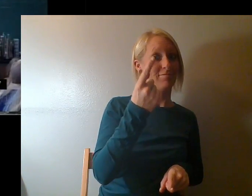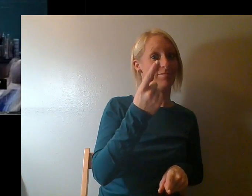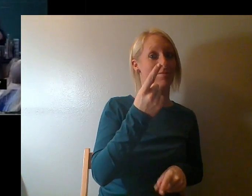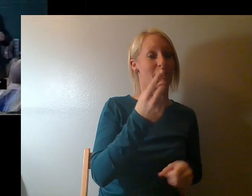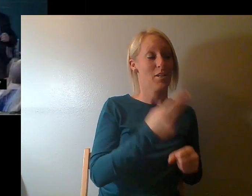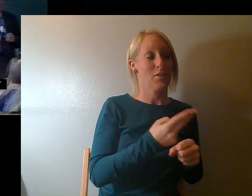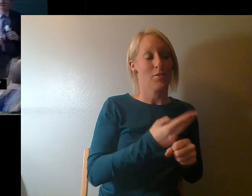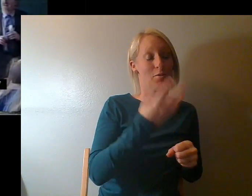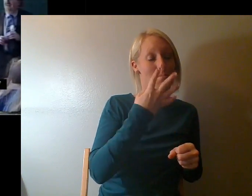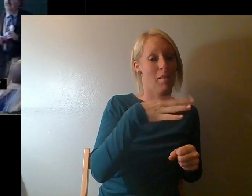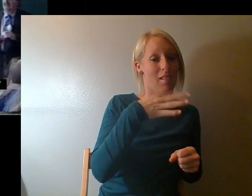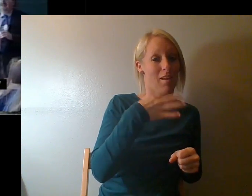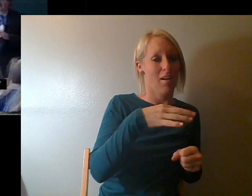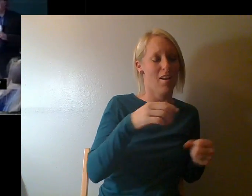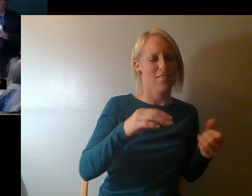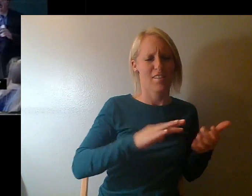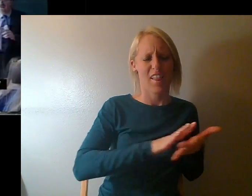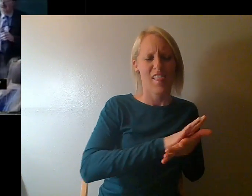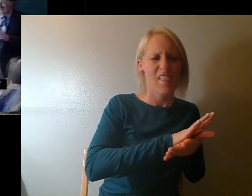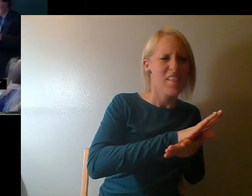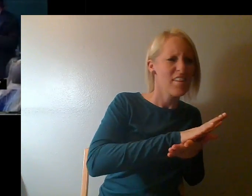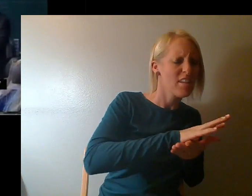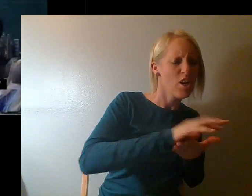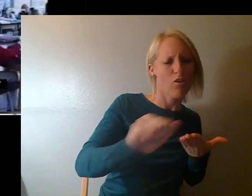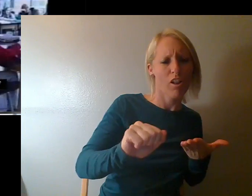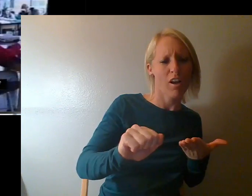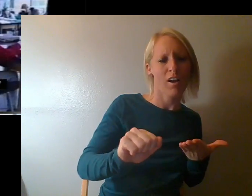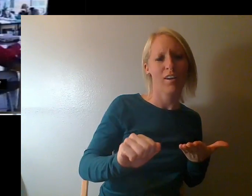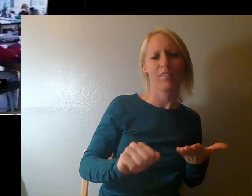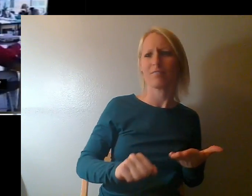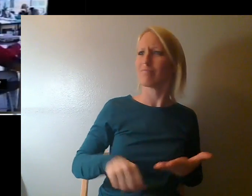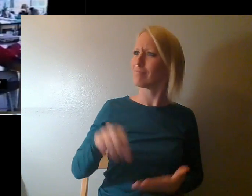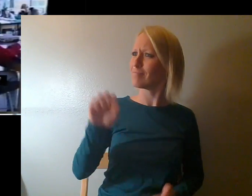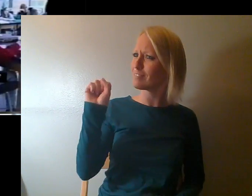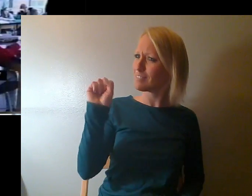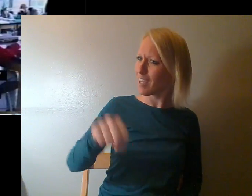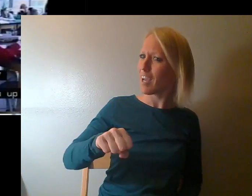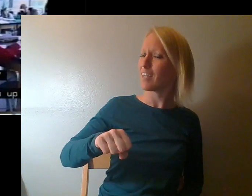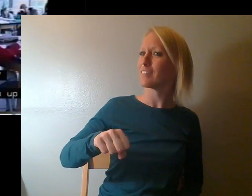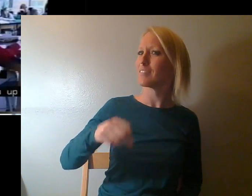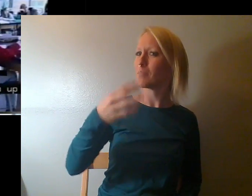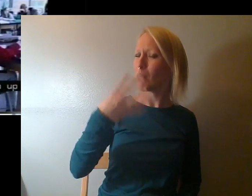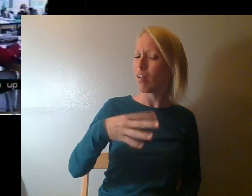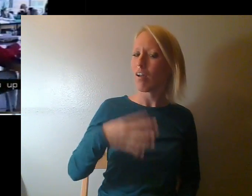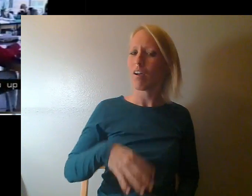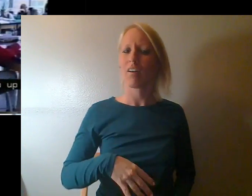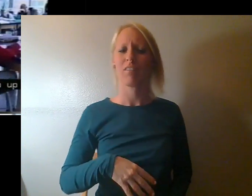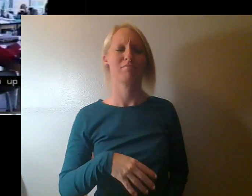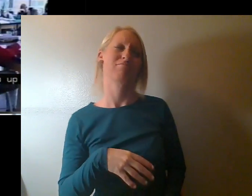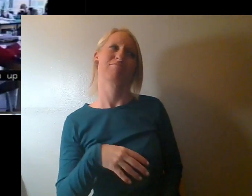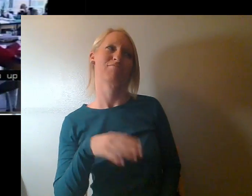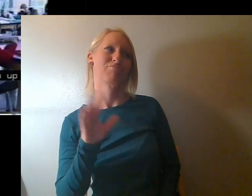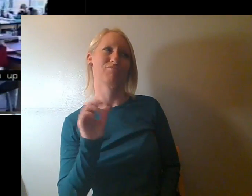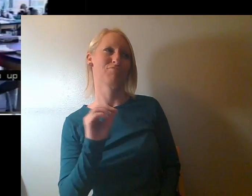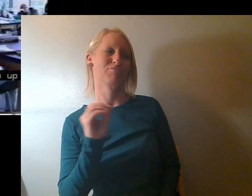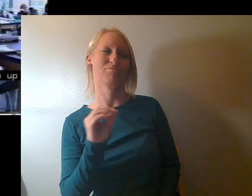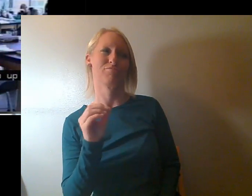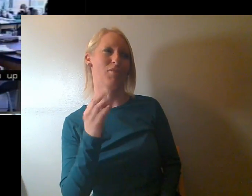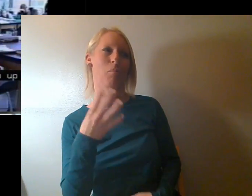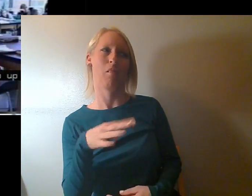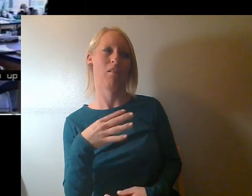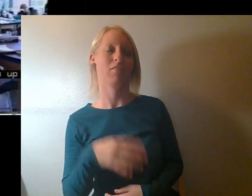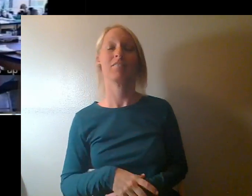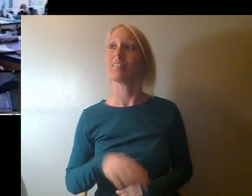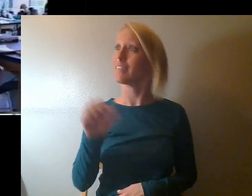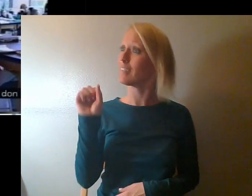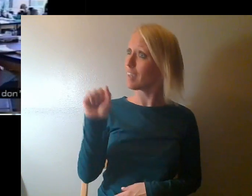All right. Of course it's blood. Come on, ketchup doesn't flow like that. But in any case,